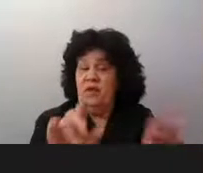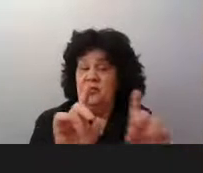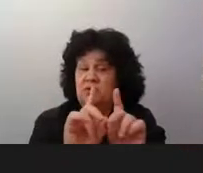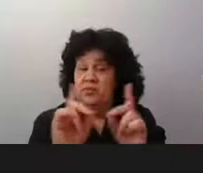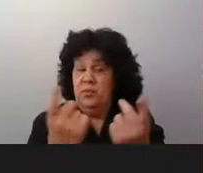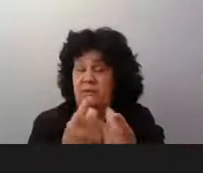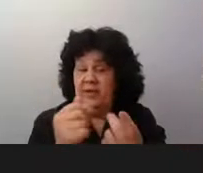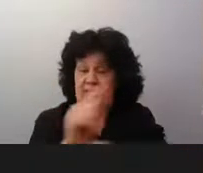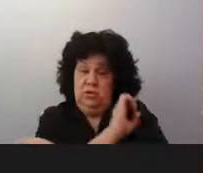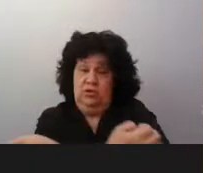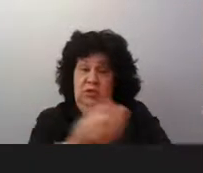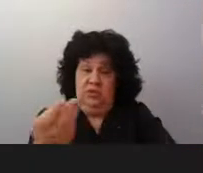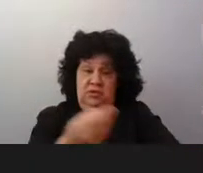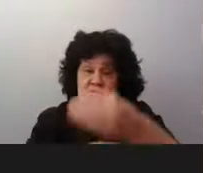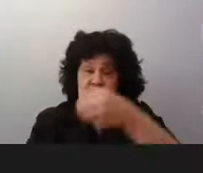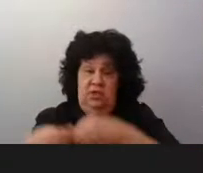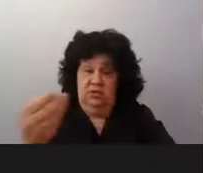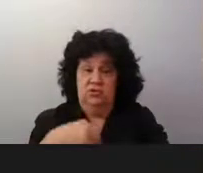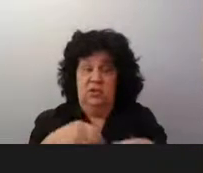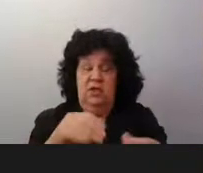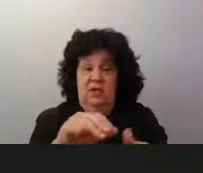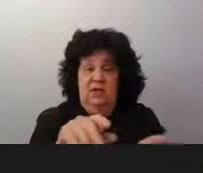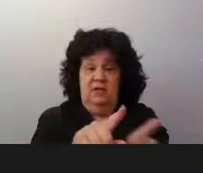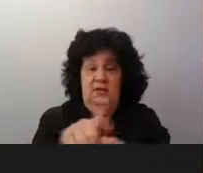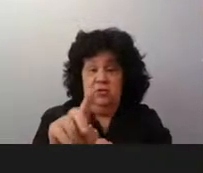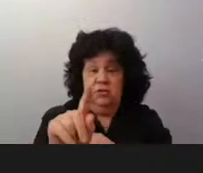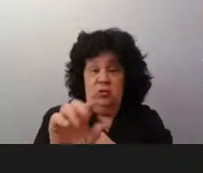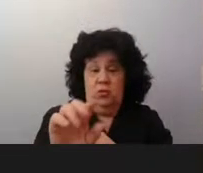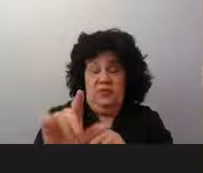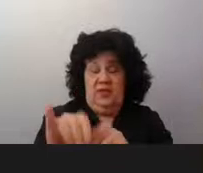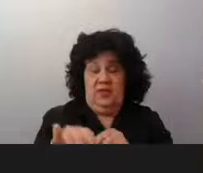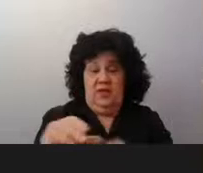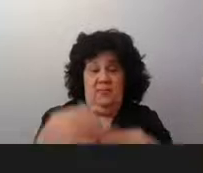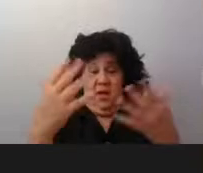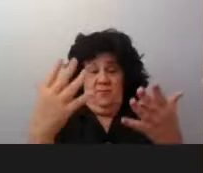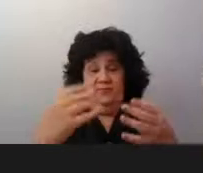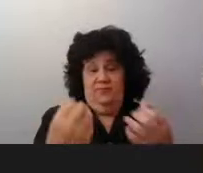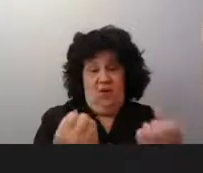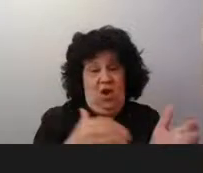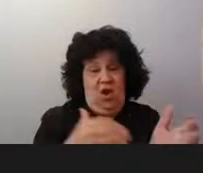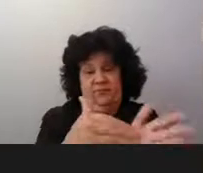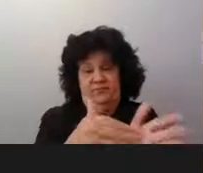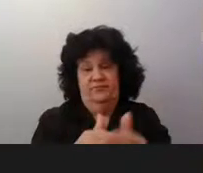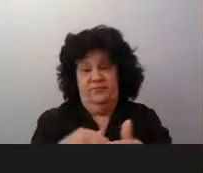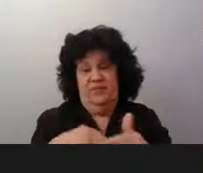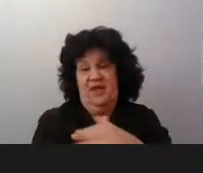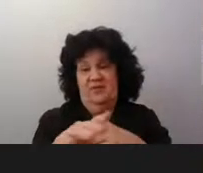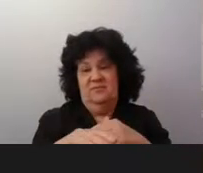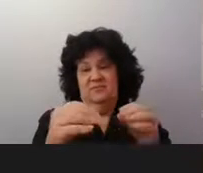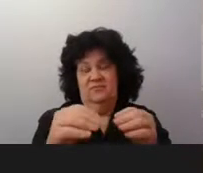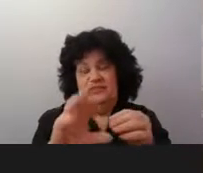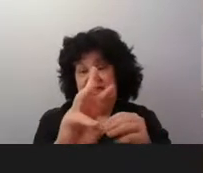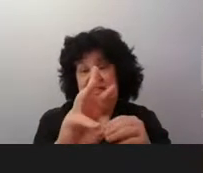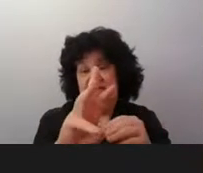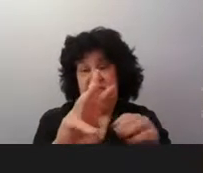Energy Exchange, SF Tool came up in no less than 6 different sessions, and I wasn't speaking at all of them, where people were saying, hey,